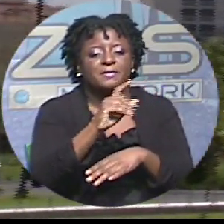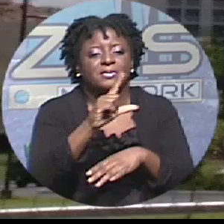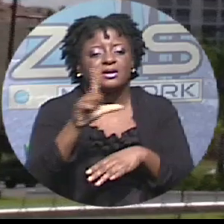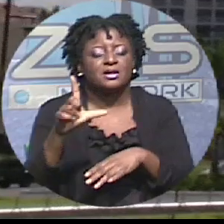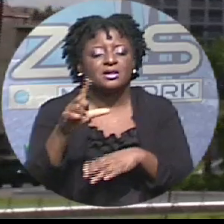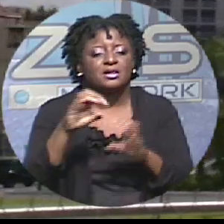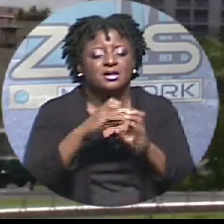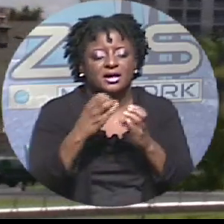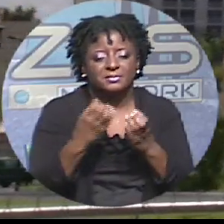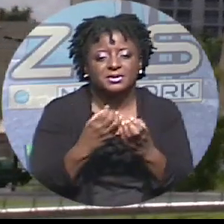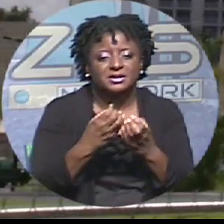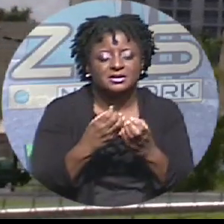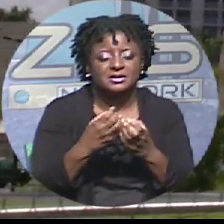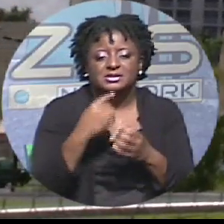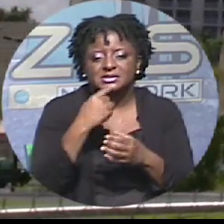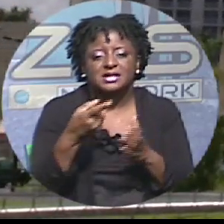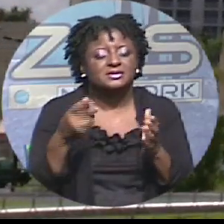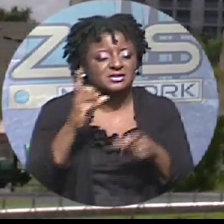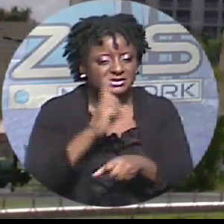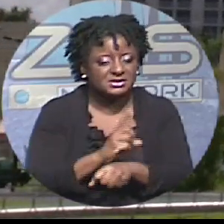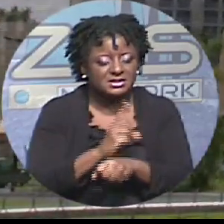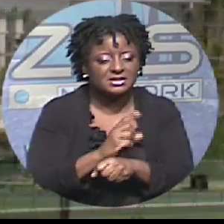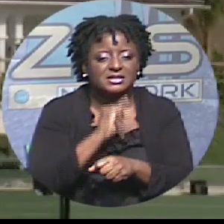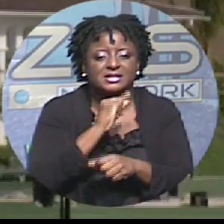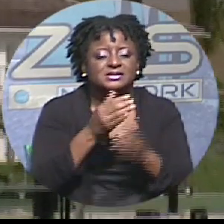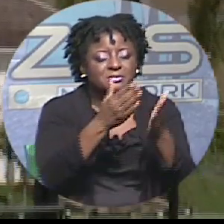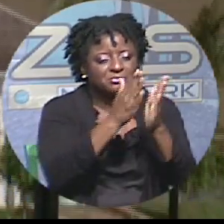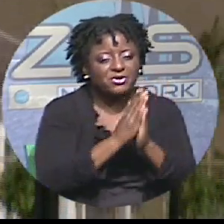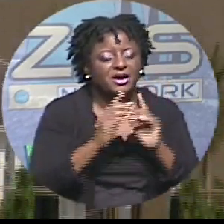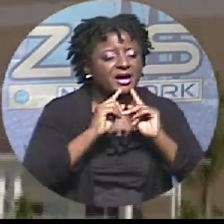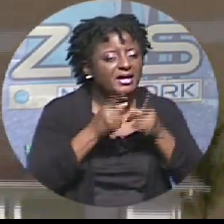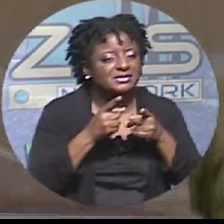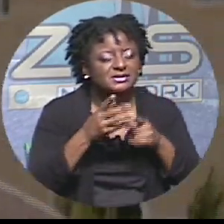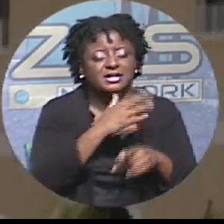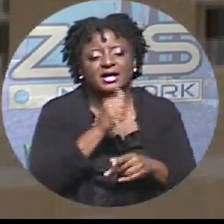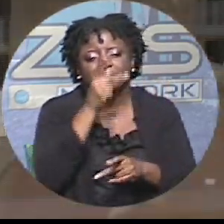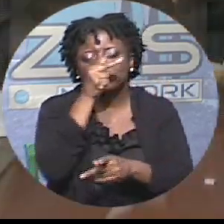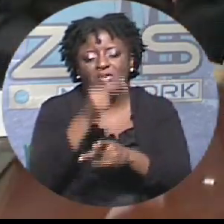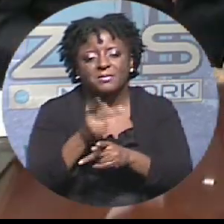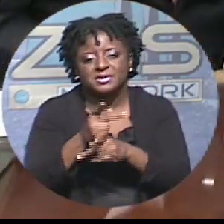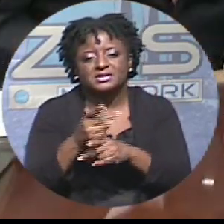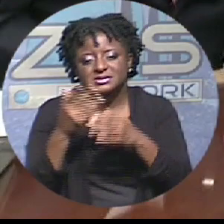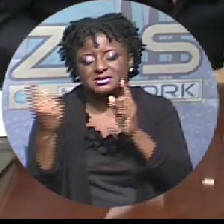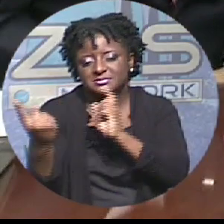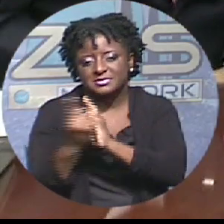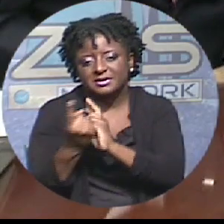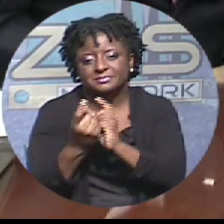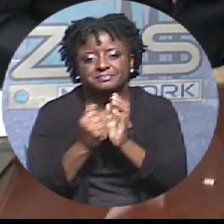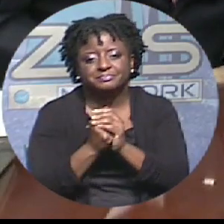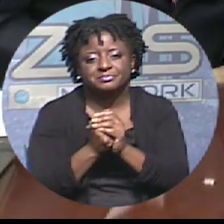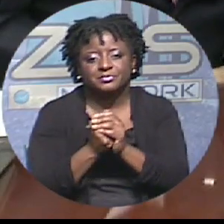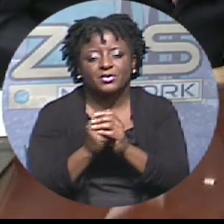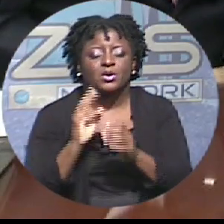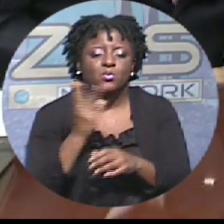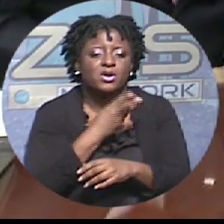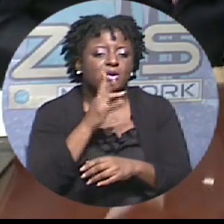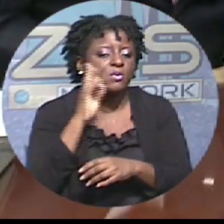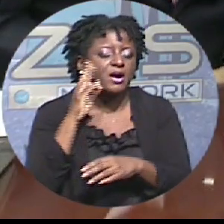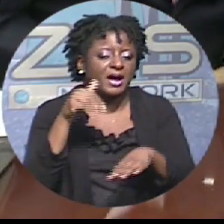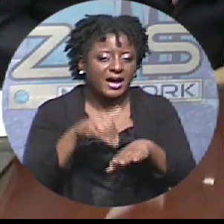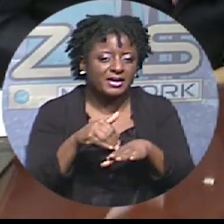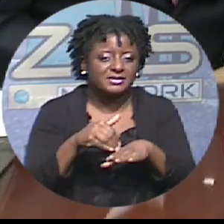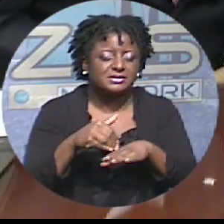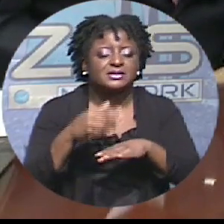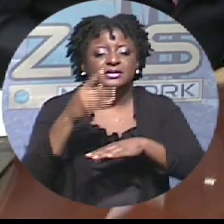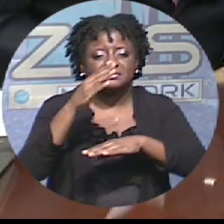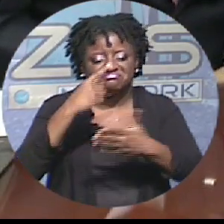resort, said the deal is a prayer answered and a promise fulfilled. We've been at the table with you as far as the